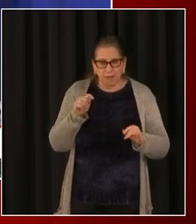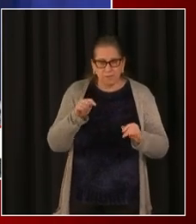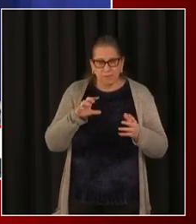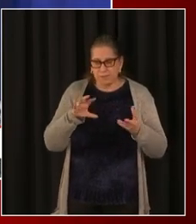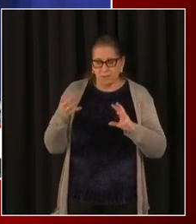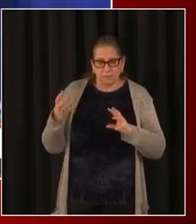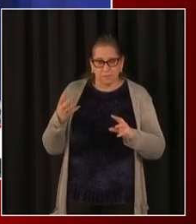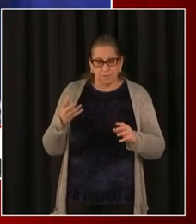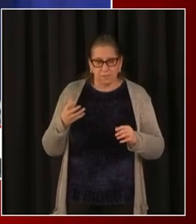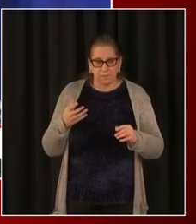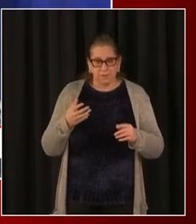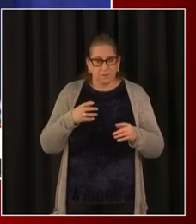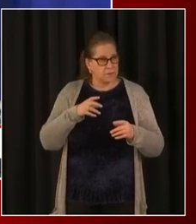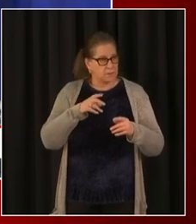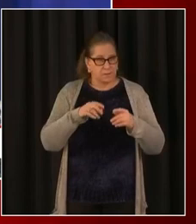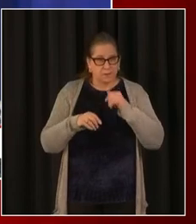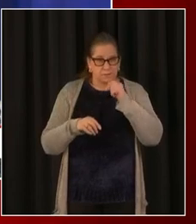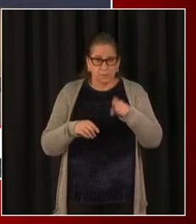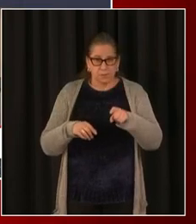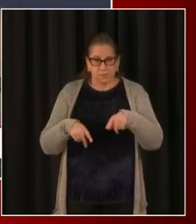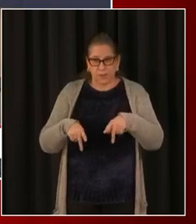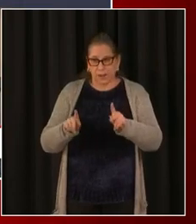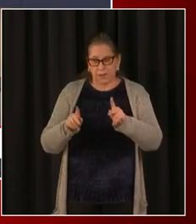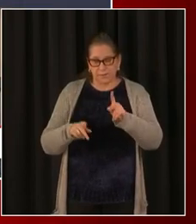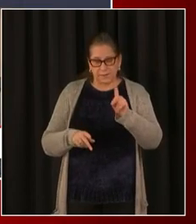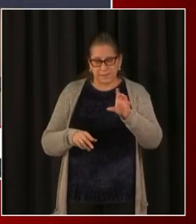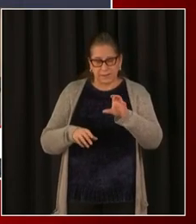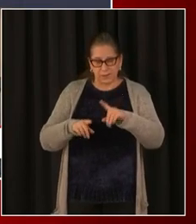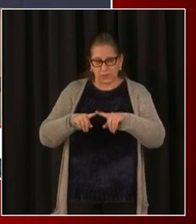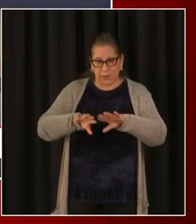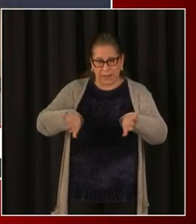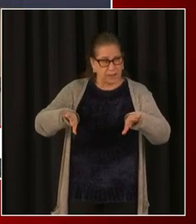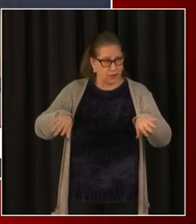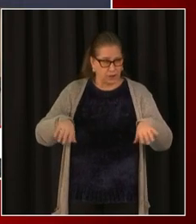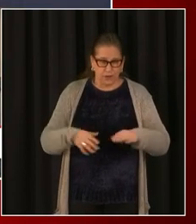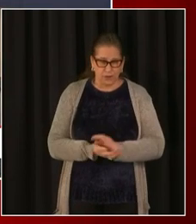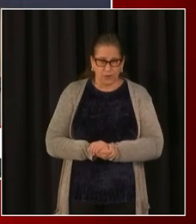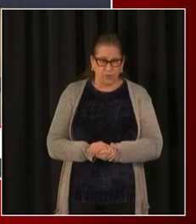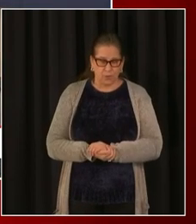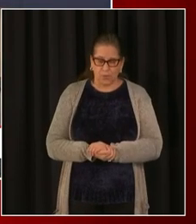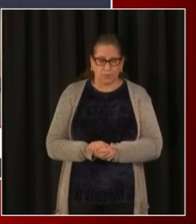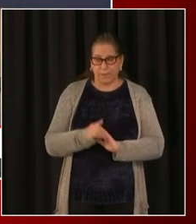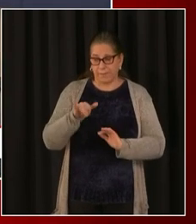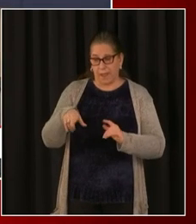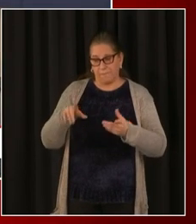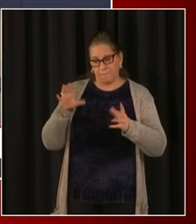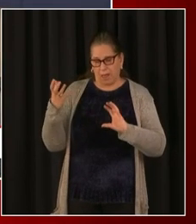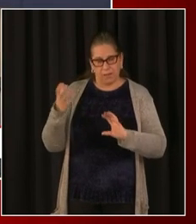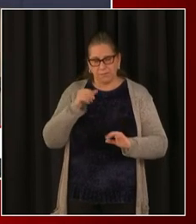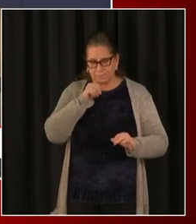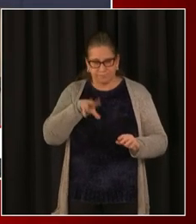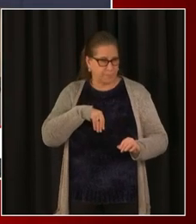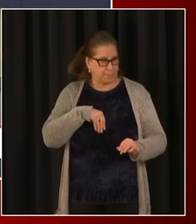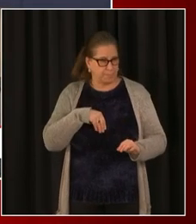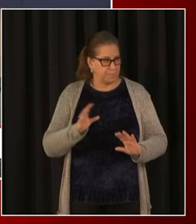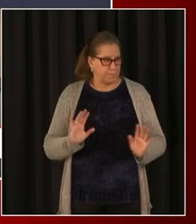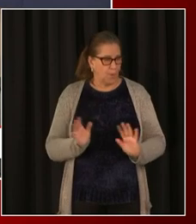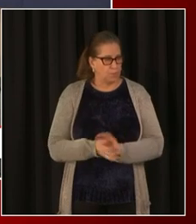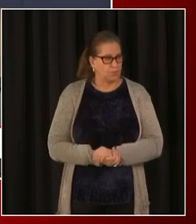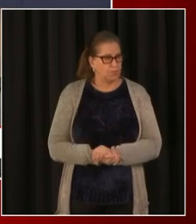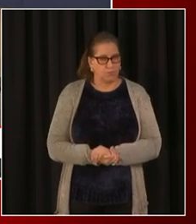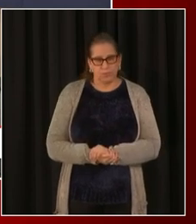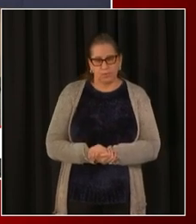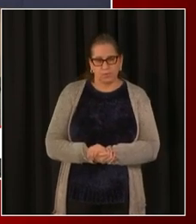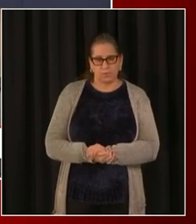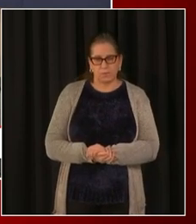case. Thank you. Yes, Sam. Yes, Mayor. You all have used the term medical emergencies for these